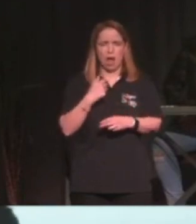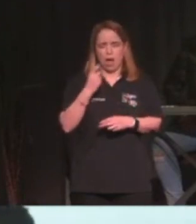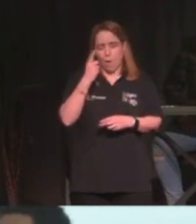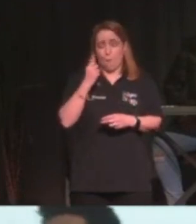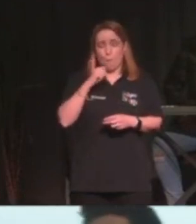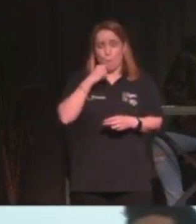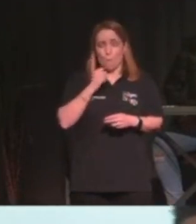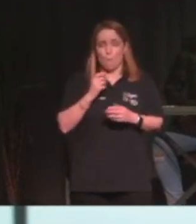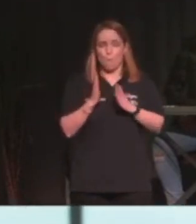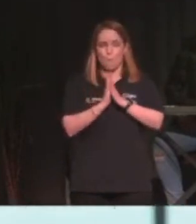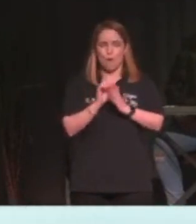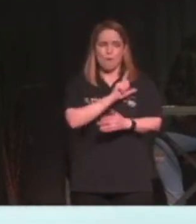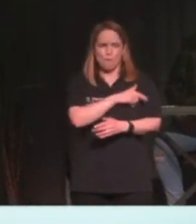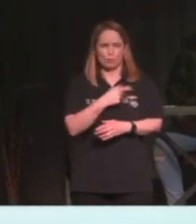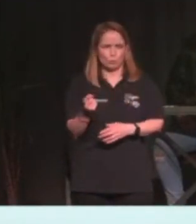that this morning.